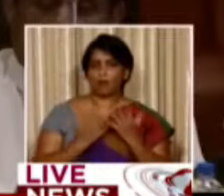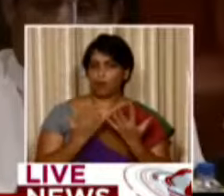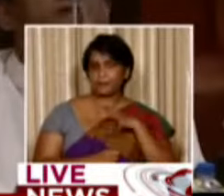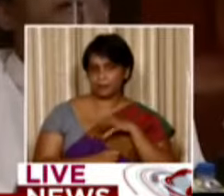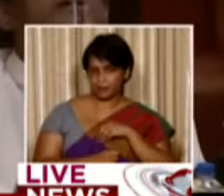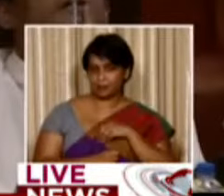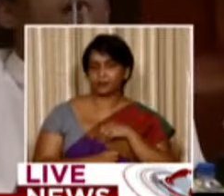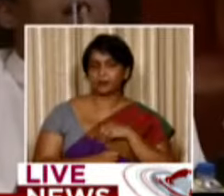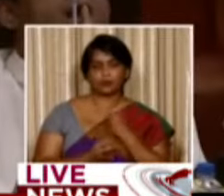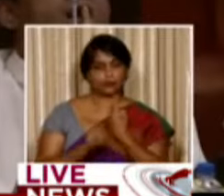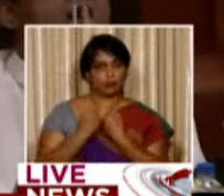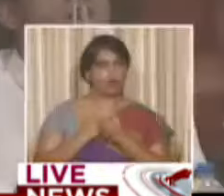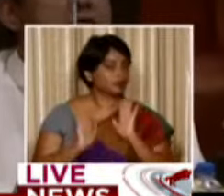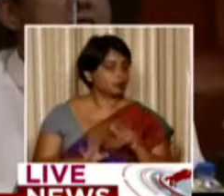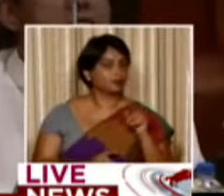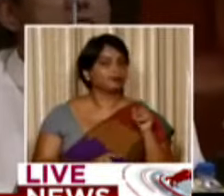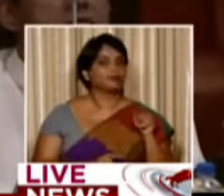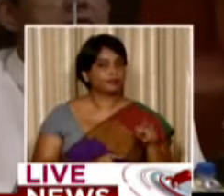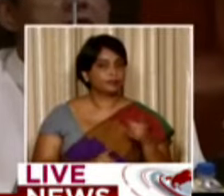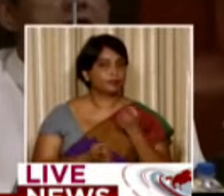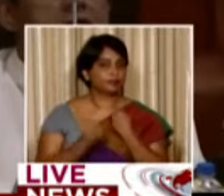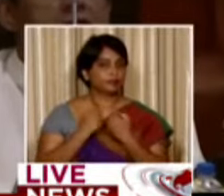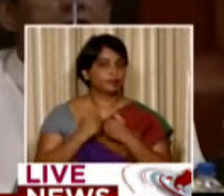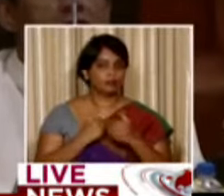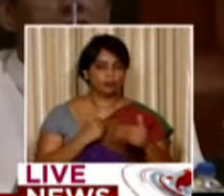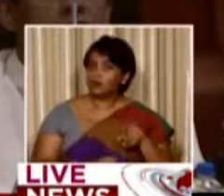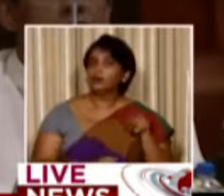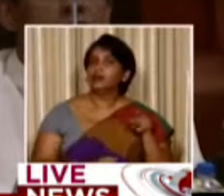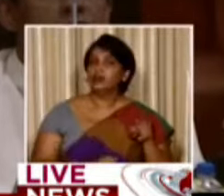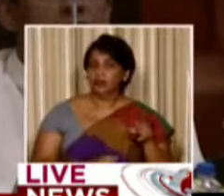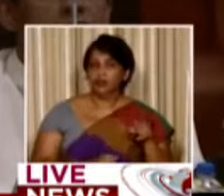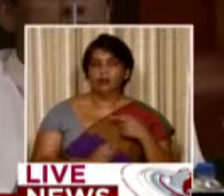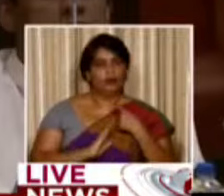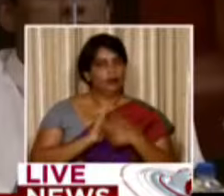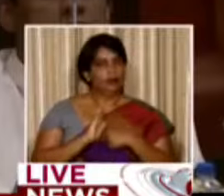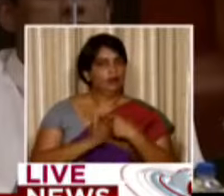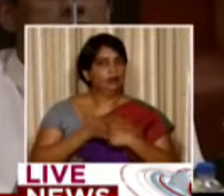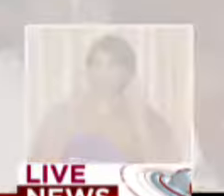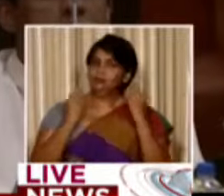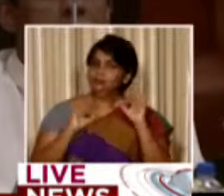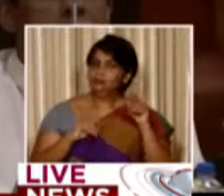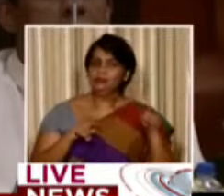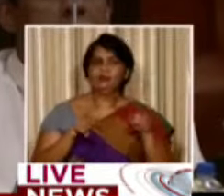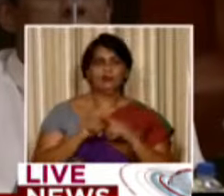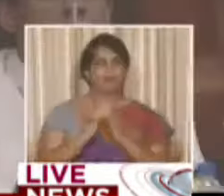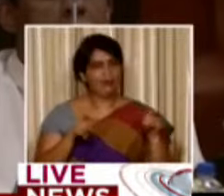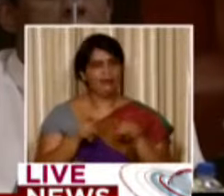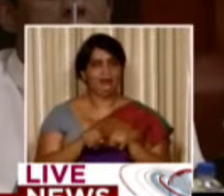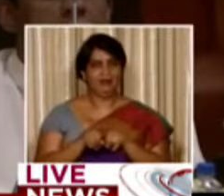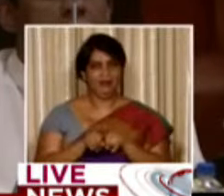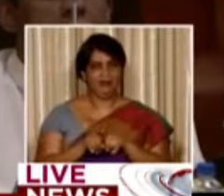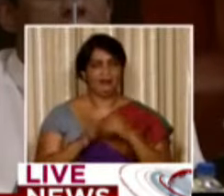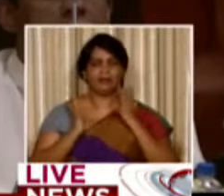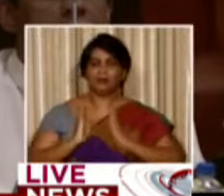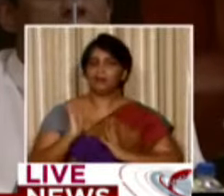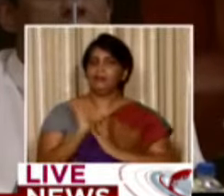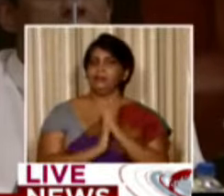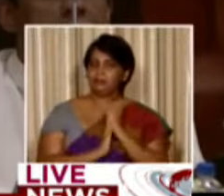October, the government agreed to revise the bill in accordance with the Supreme Court's determinations announced on November